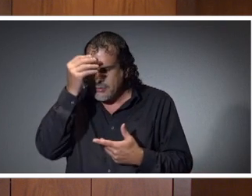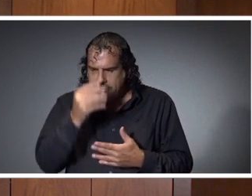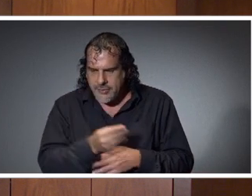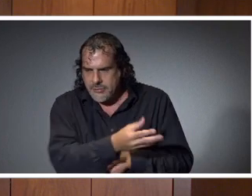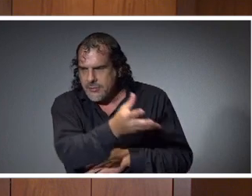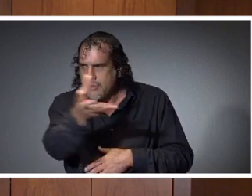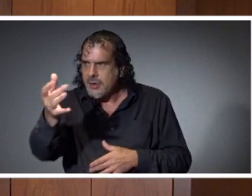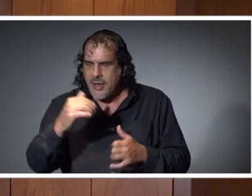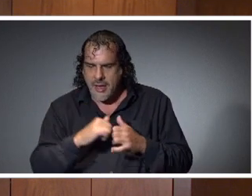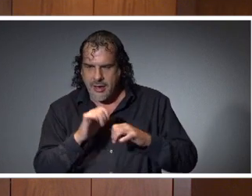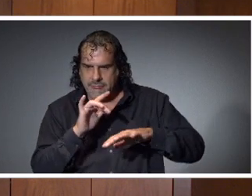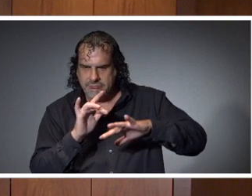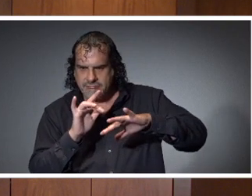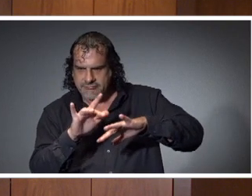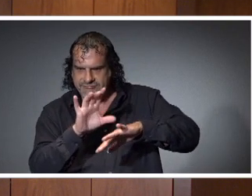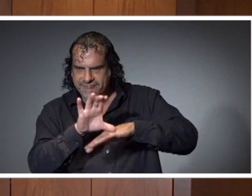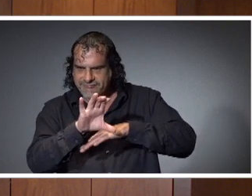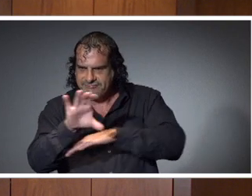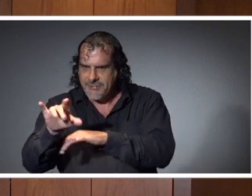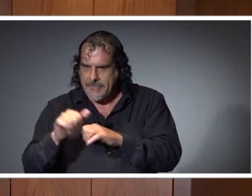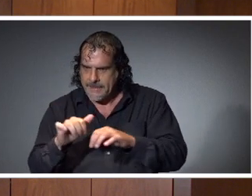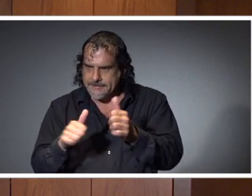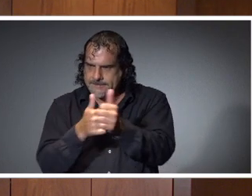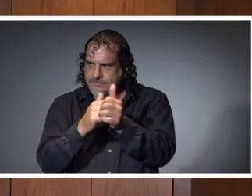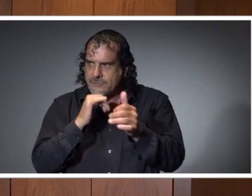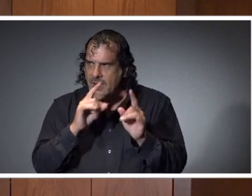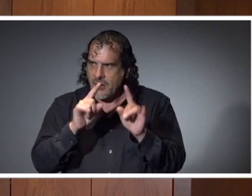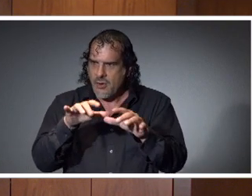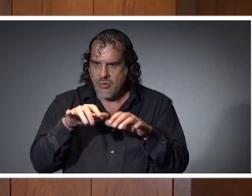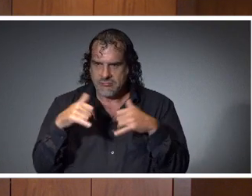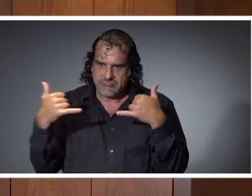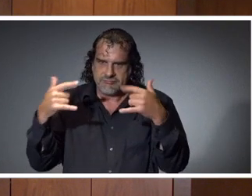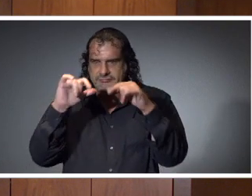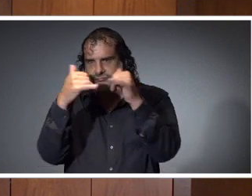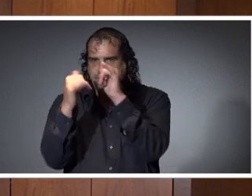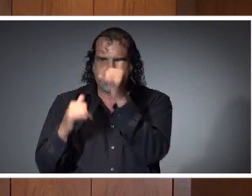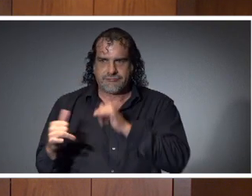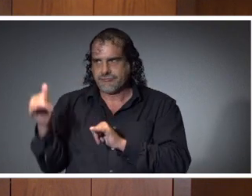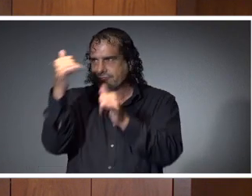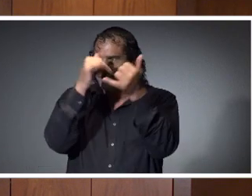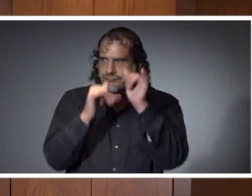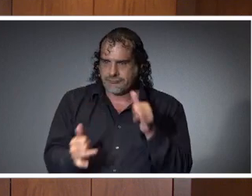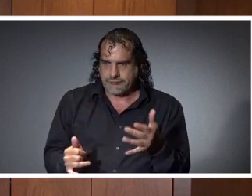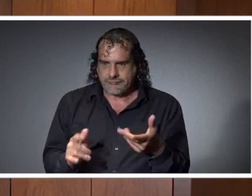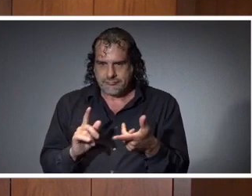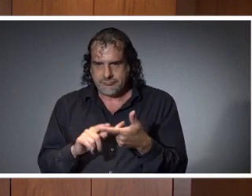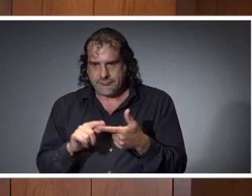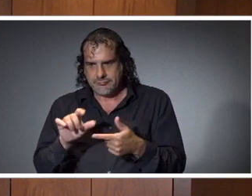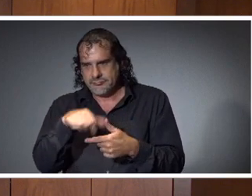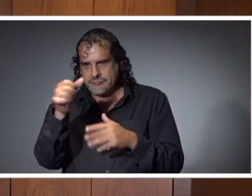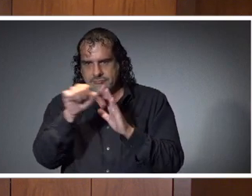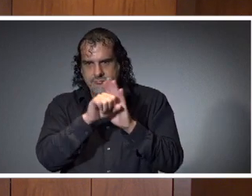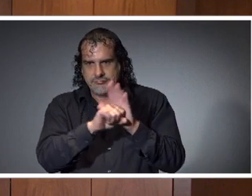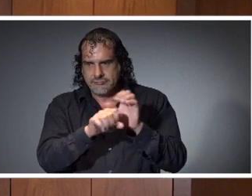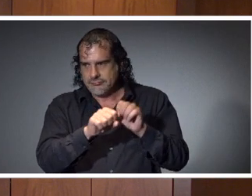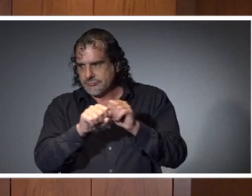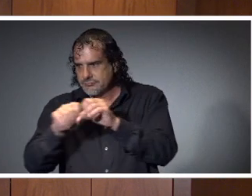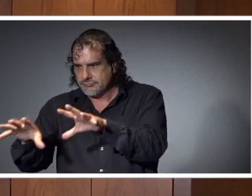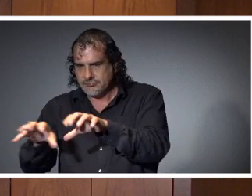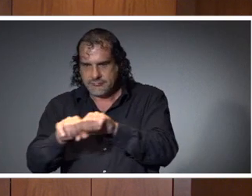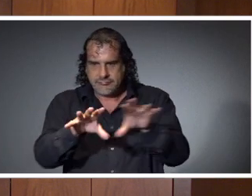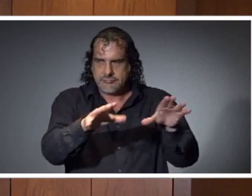to make sure that they're getting on board to not go to that party that's been a source of outbreaks in other states that's driving them to